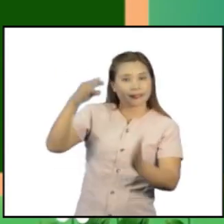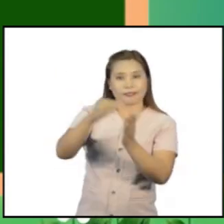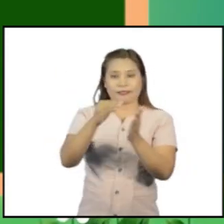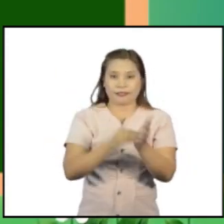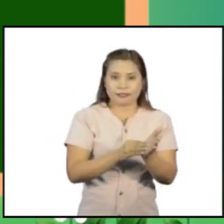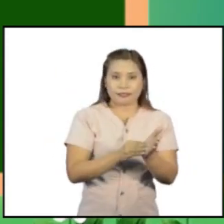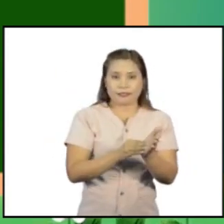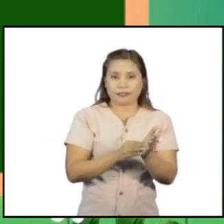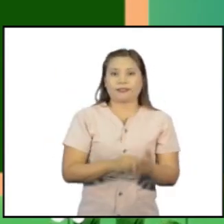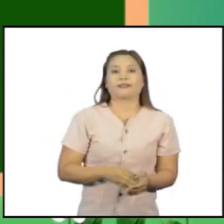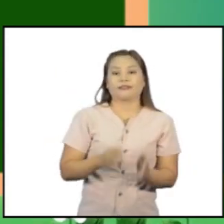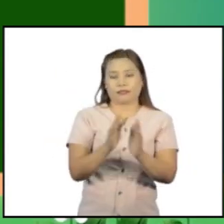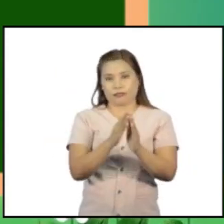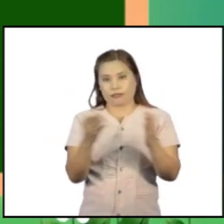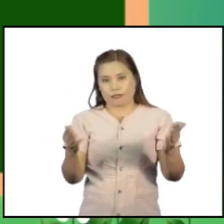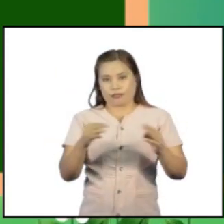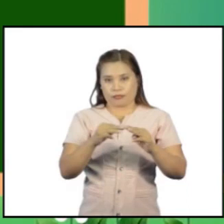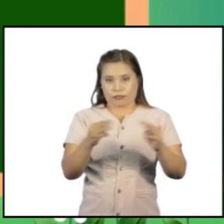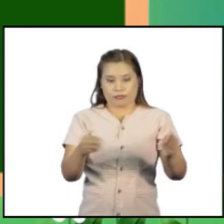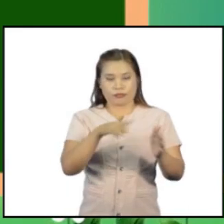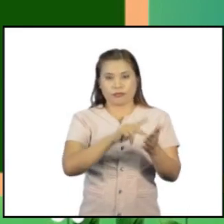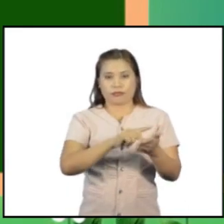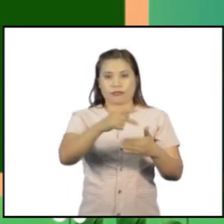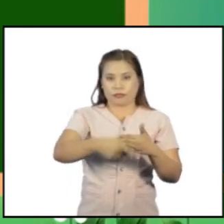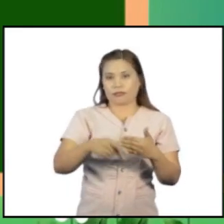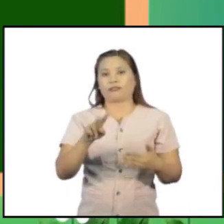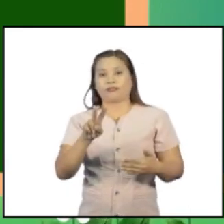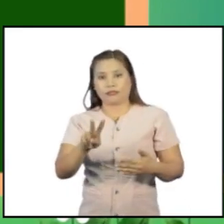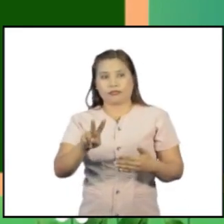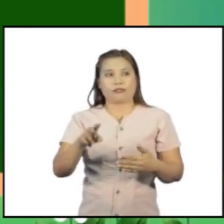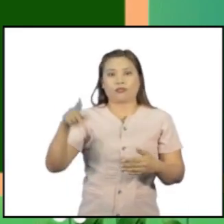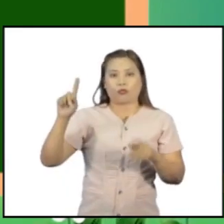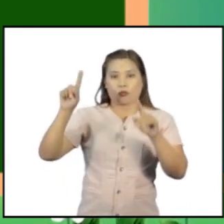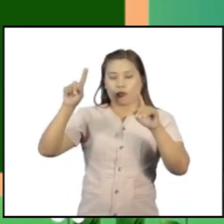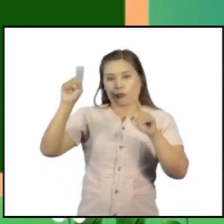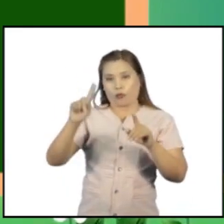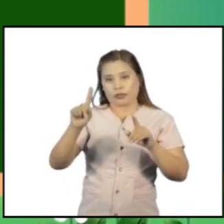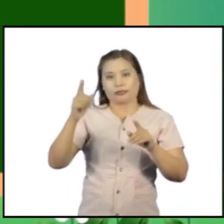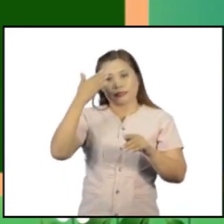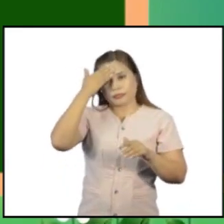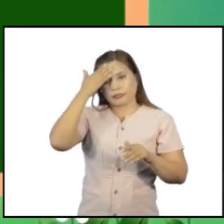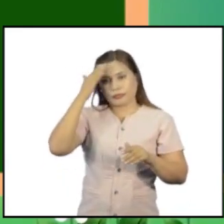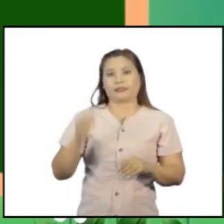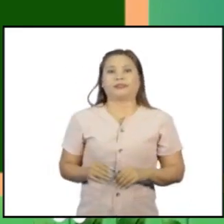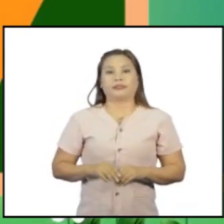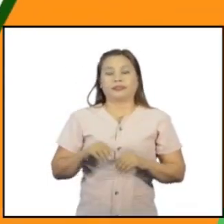lesson. Open your module on page 2 in What I Know.